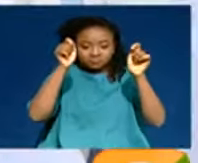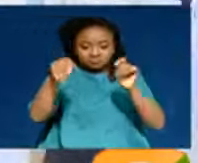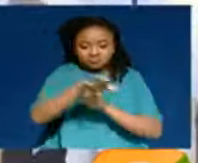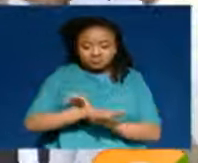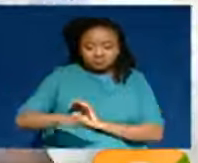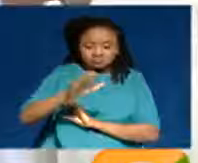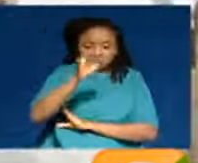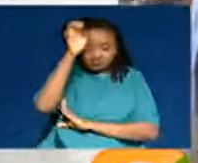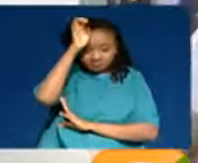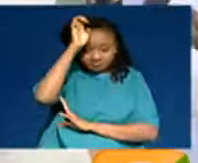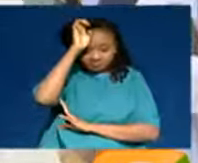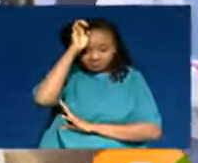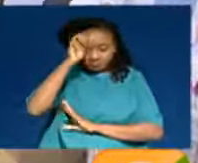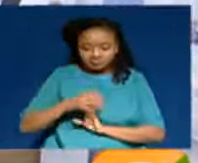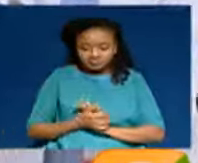Eldoret.